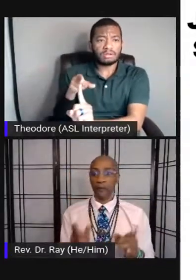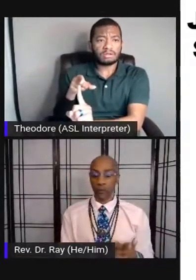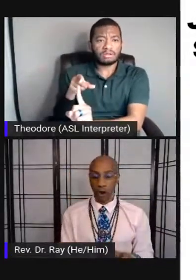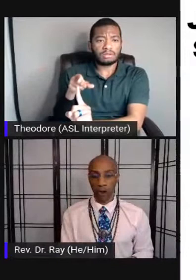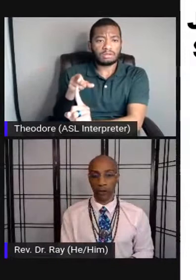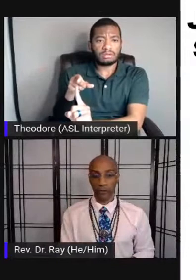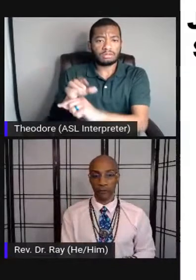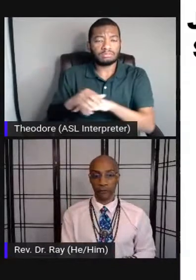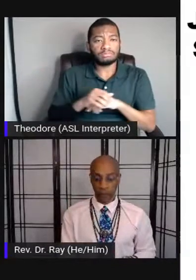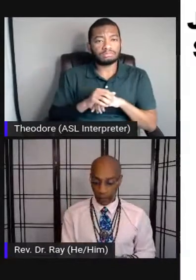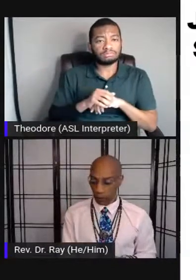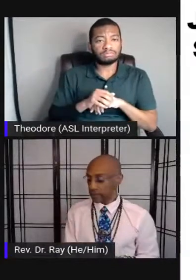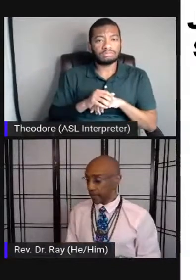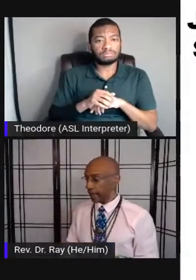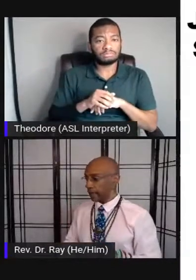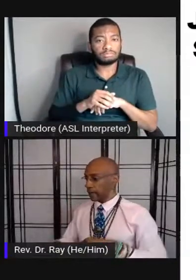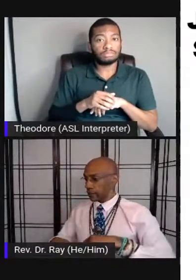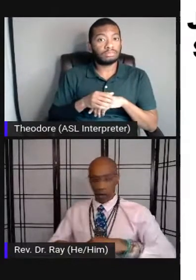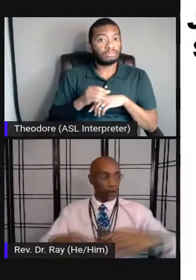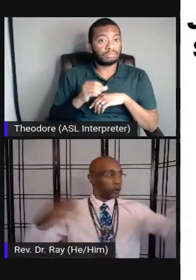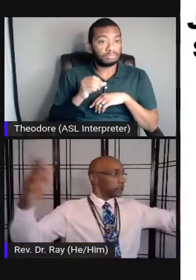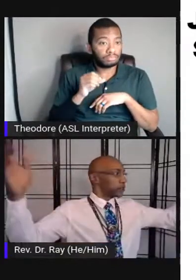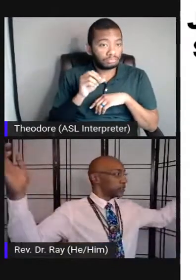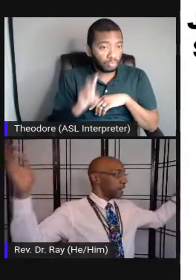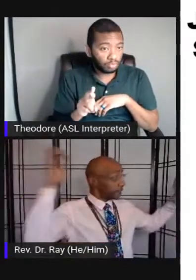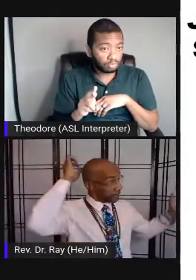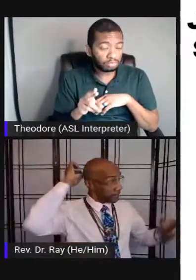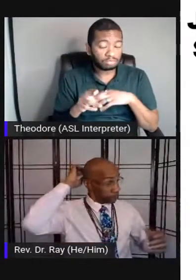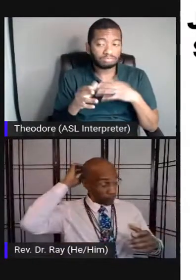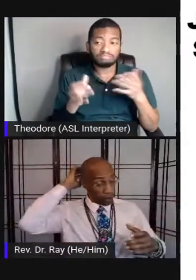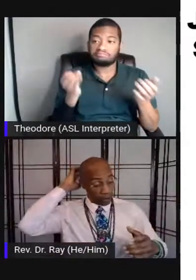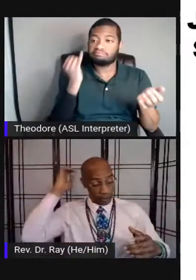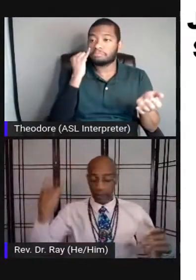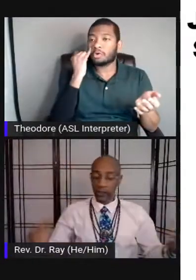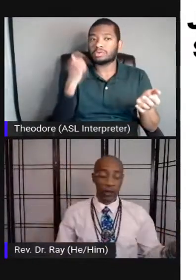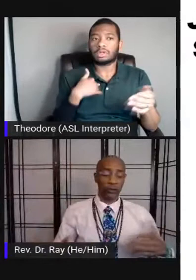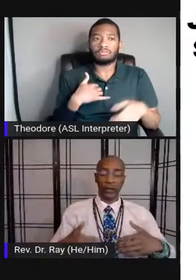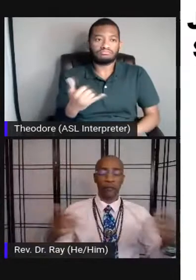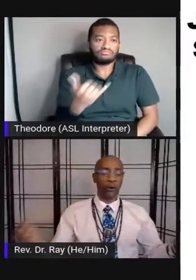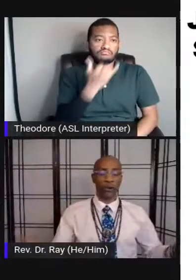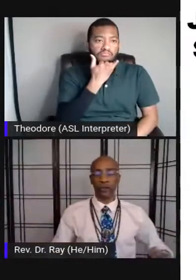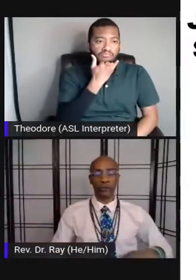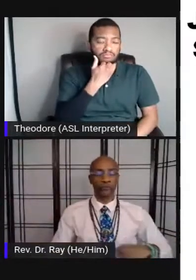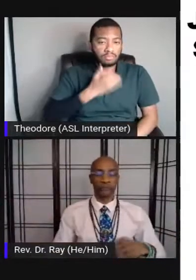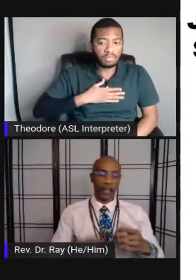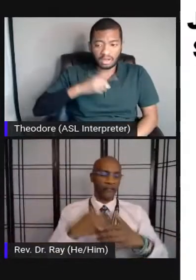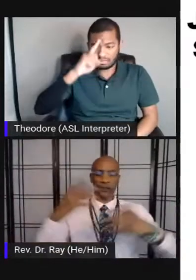What if I'm wrong? Like we say, you know, there's this idea that we are eternal,